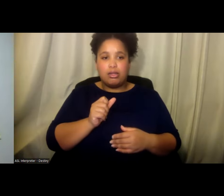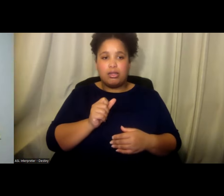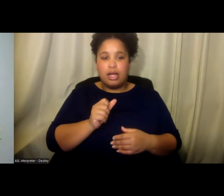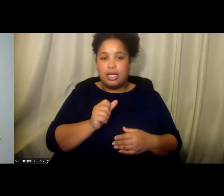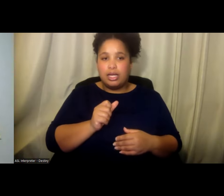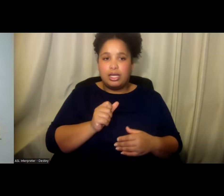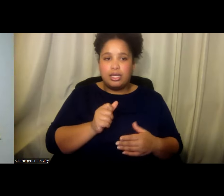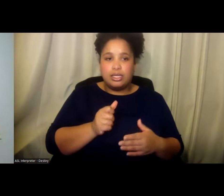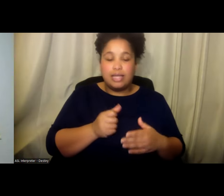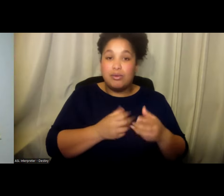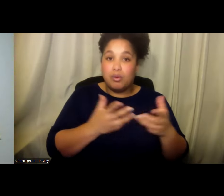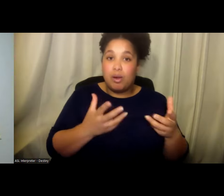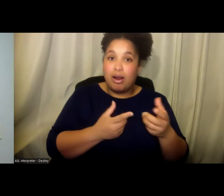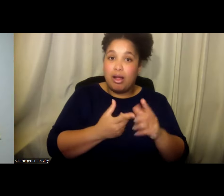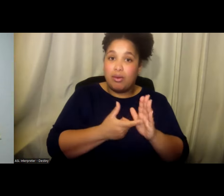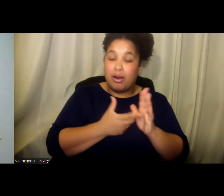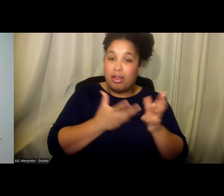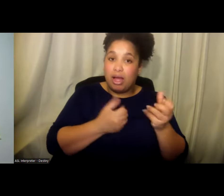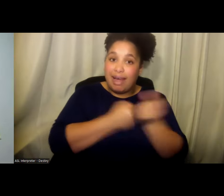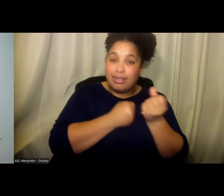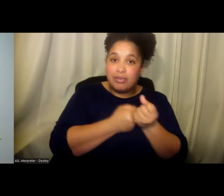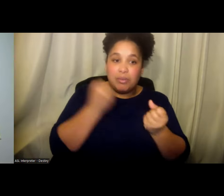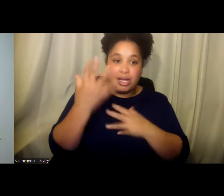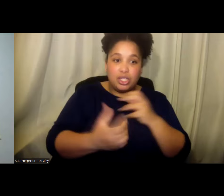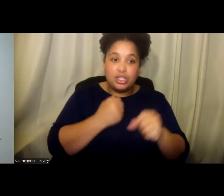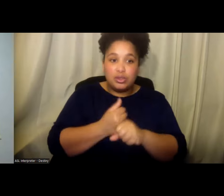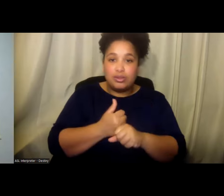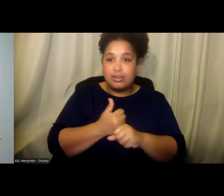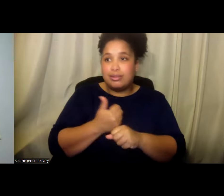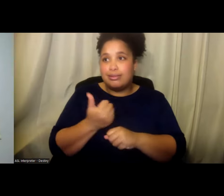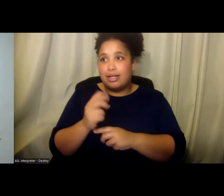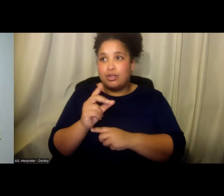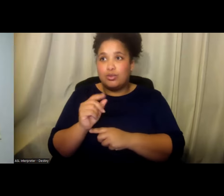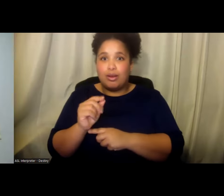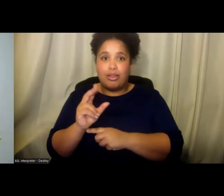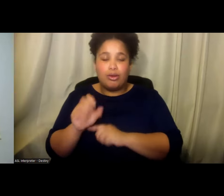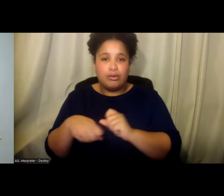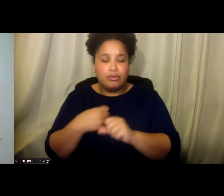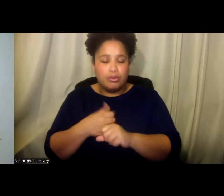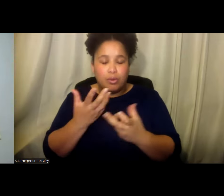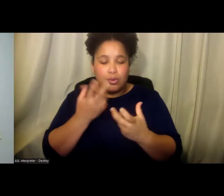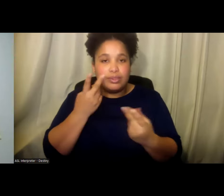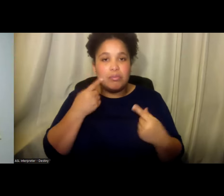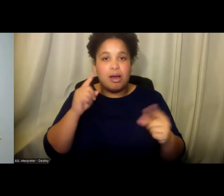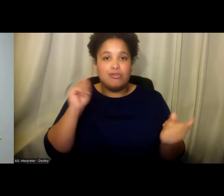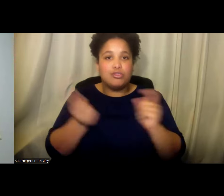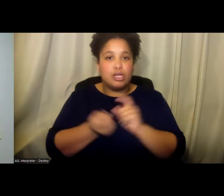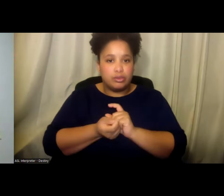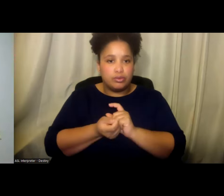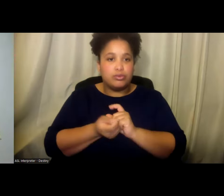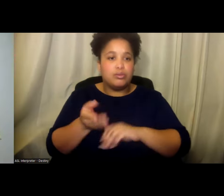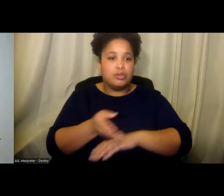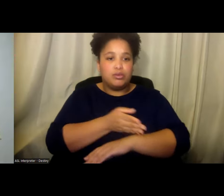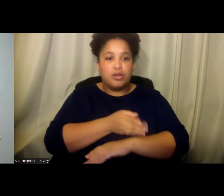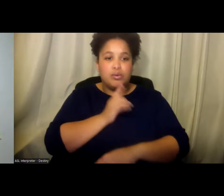price of advocacy for years, I would even say decades. And to see those things get transformed and changed, I